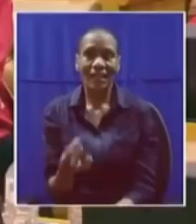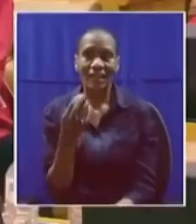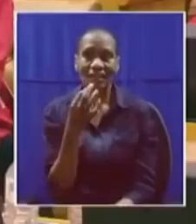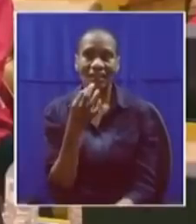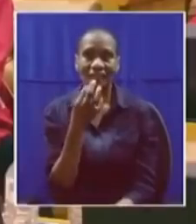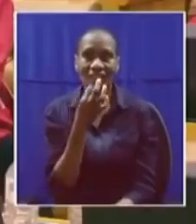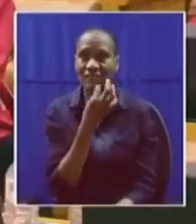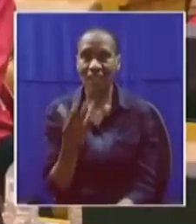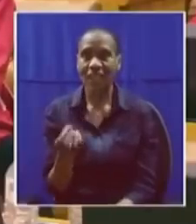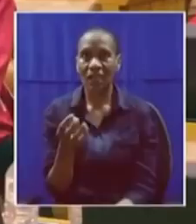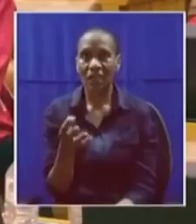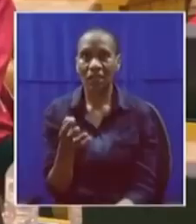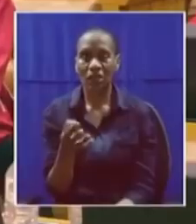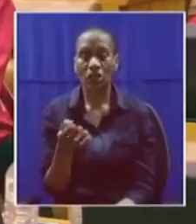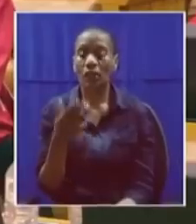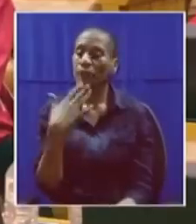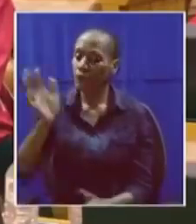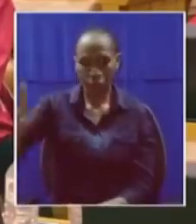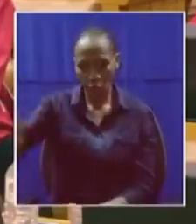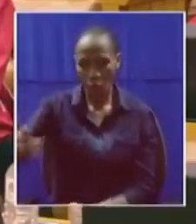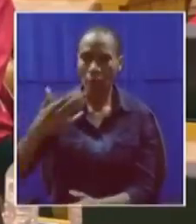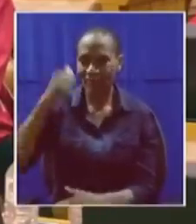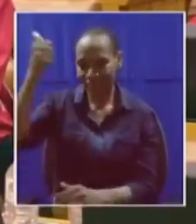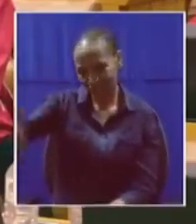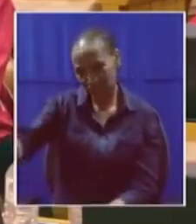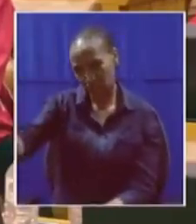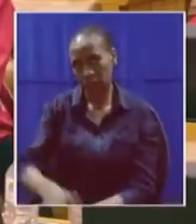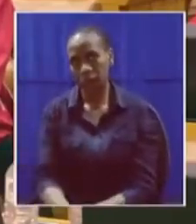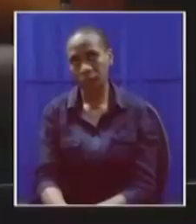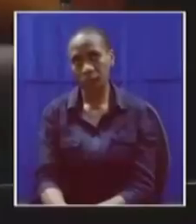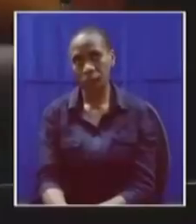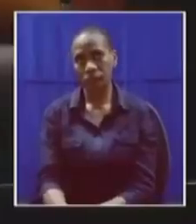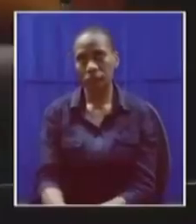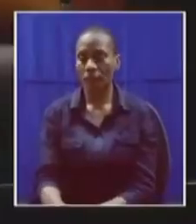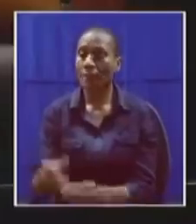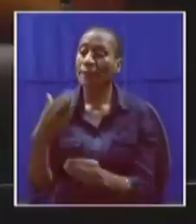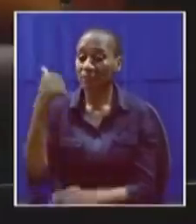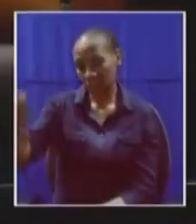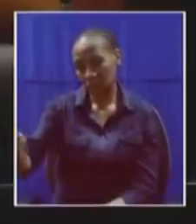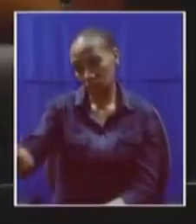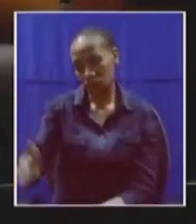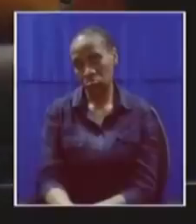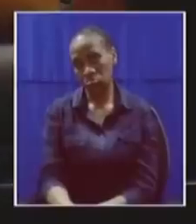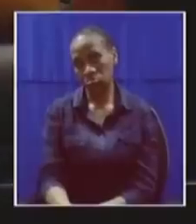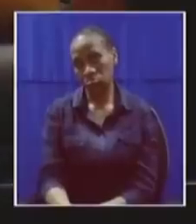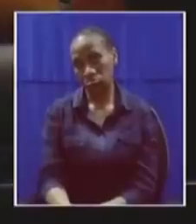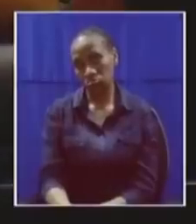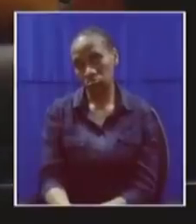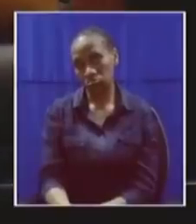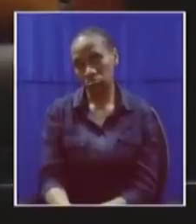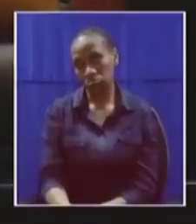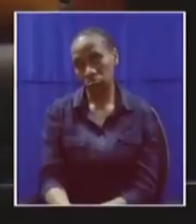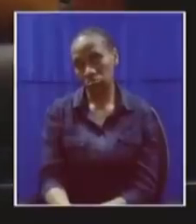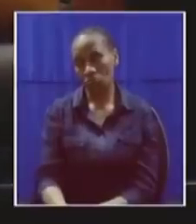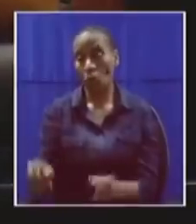for take your seat. IPPs or not? Please take your seat. It's an important. Honourable member, please take your seat. We've gone past